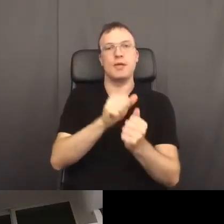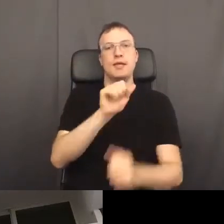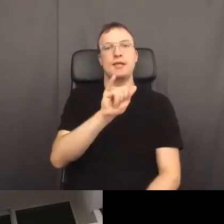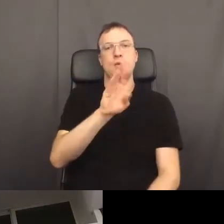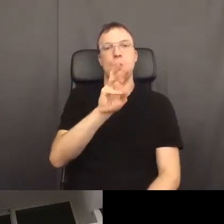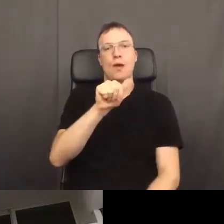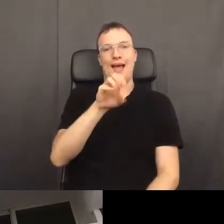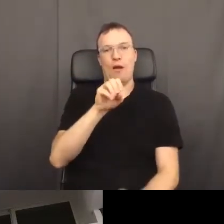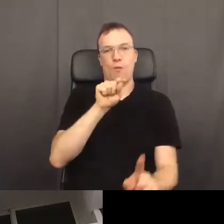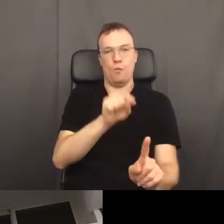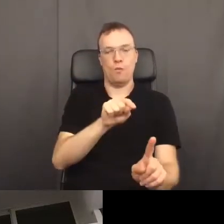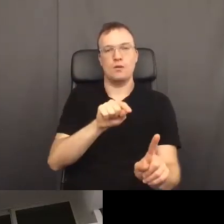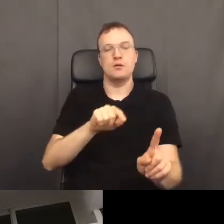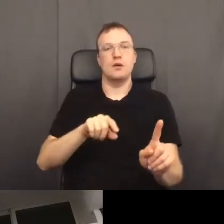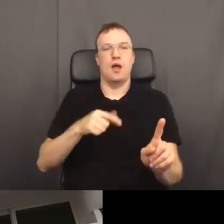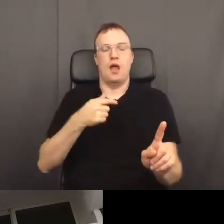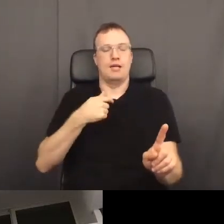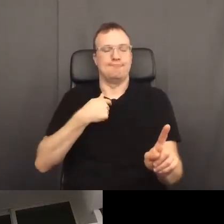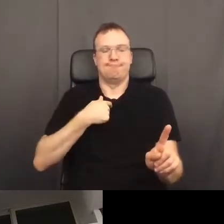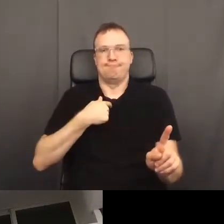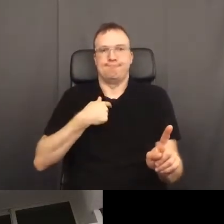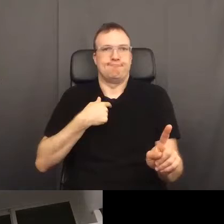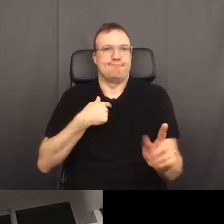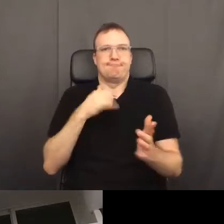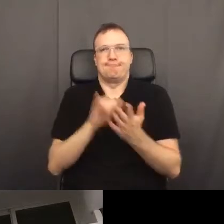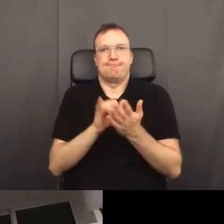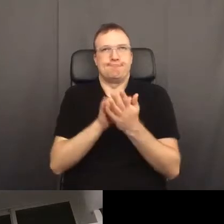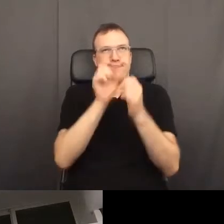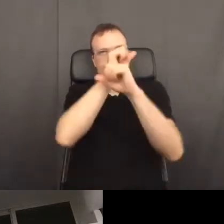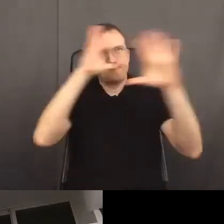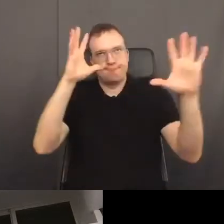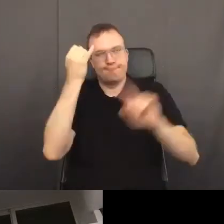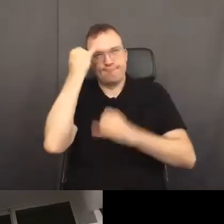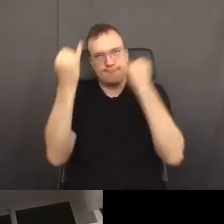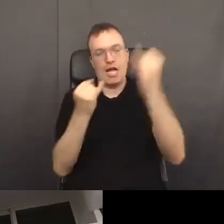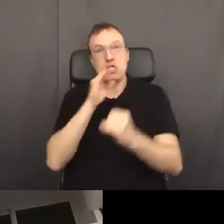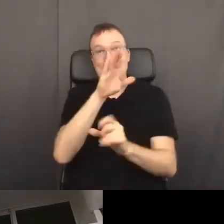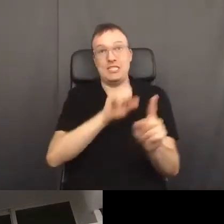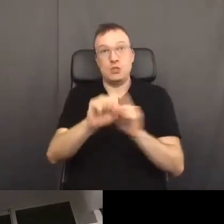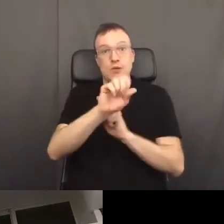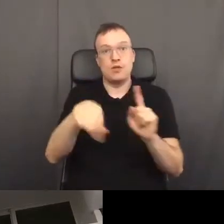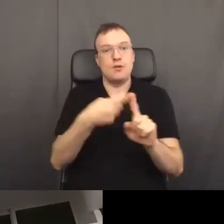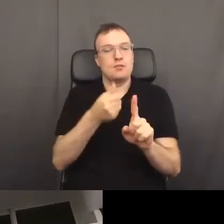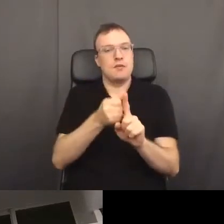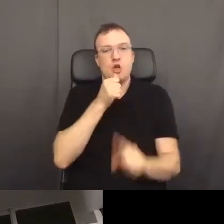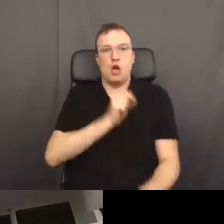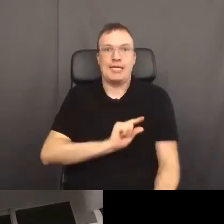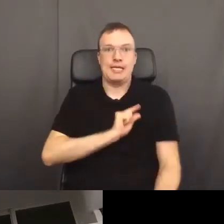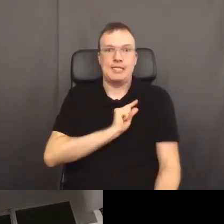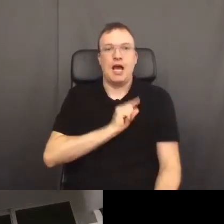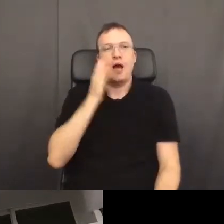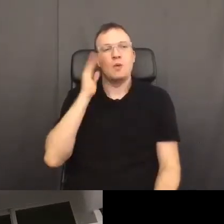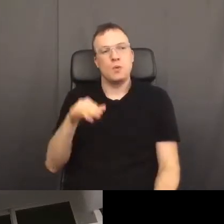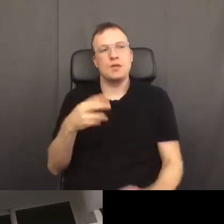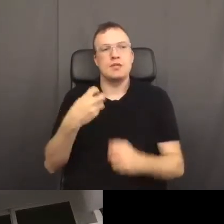And I just can't imagine, particularly in his circumstance when he wasn't even guilty. I know it's difficult